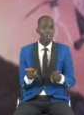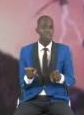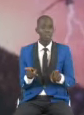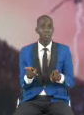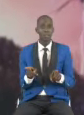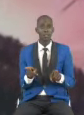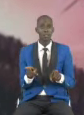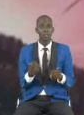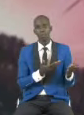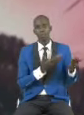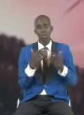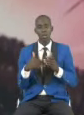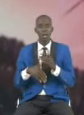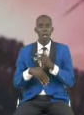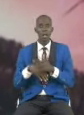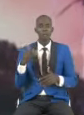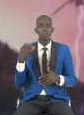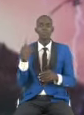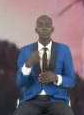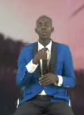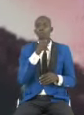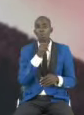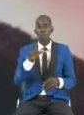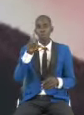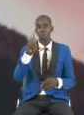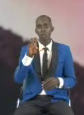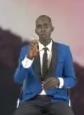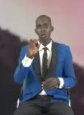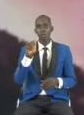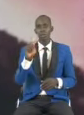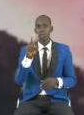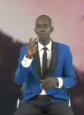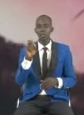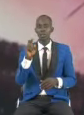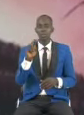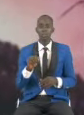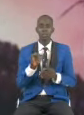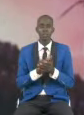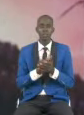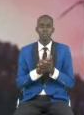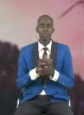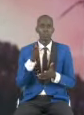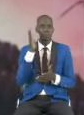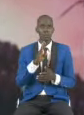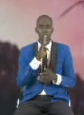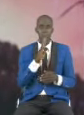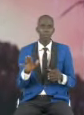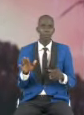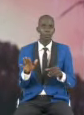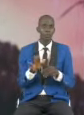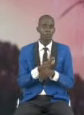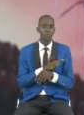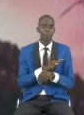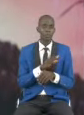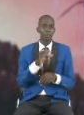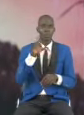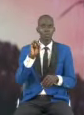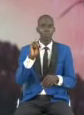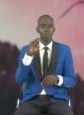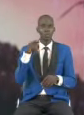the old leaven, that ye may be a new lump, as ye are